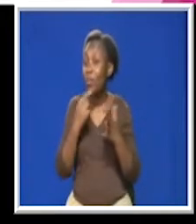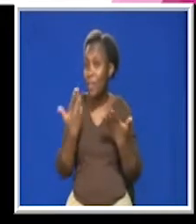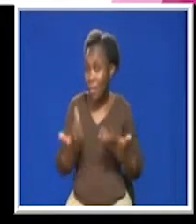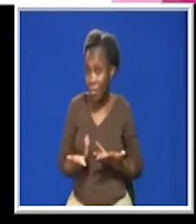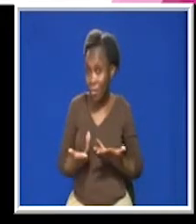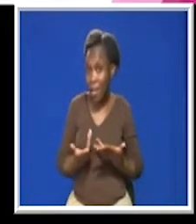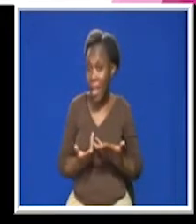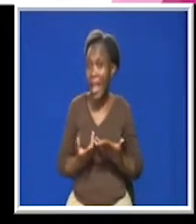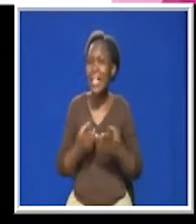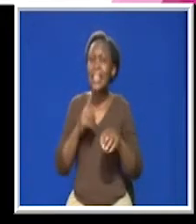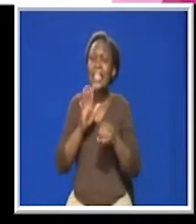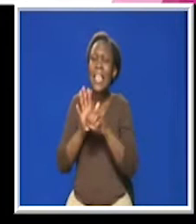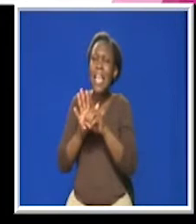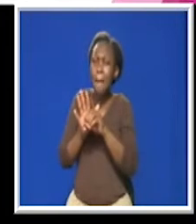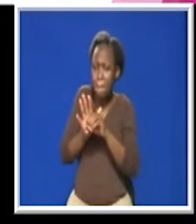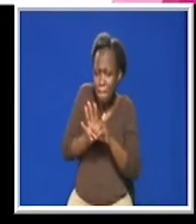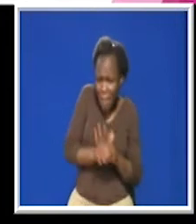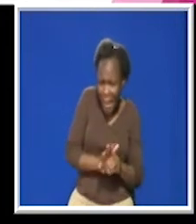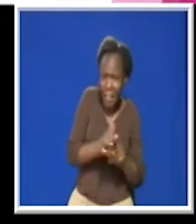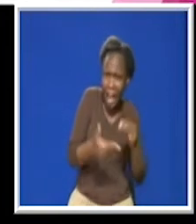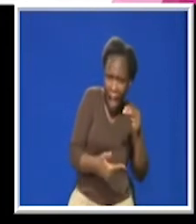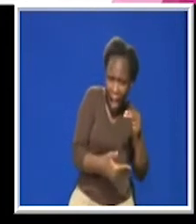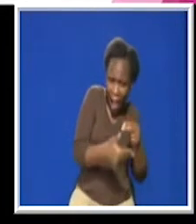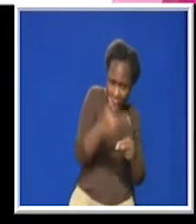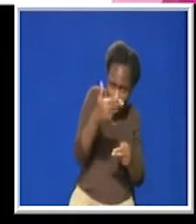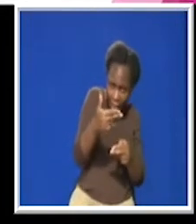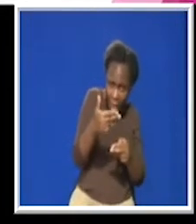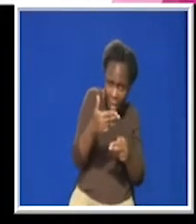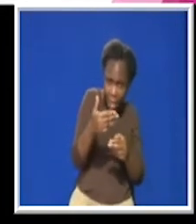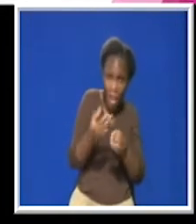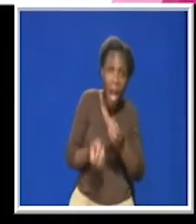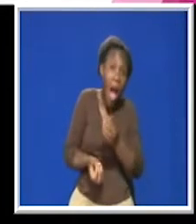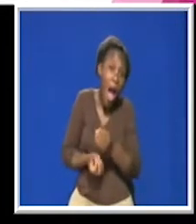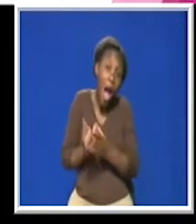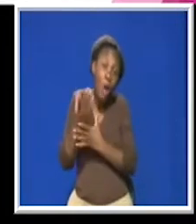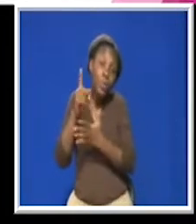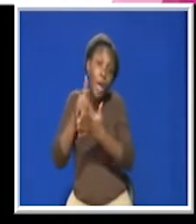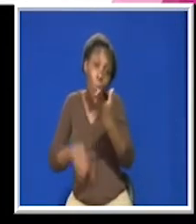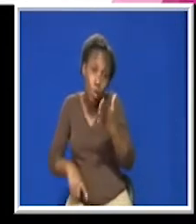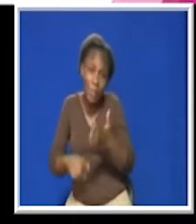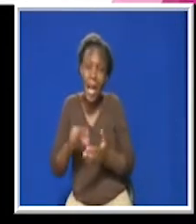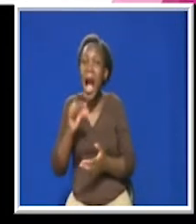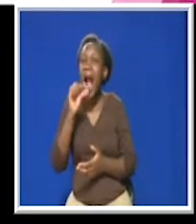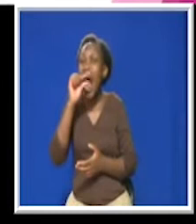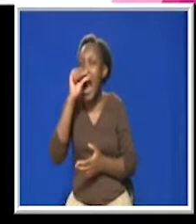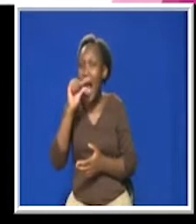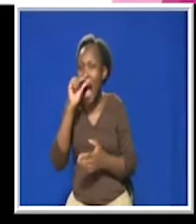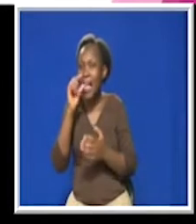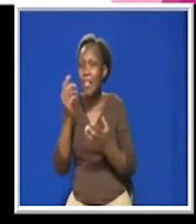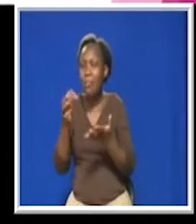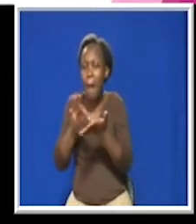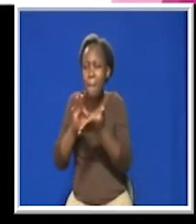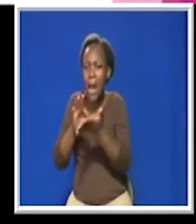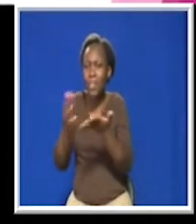that increase in pressure will bring the reacting gas particles closer to one